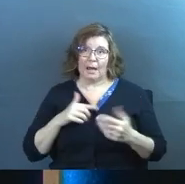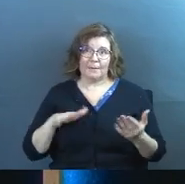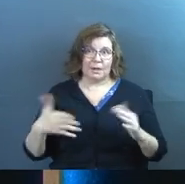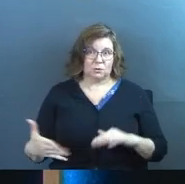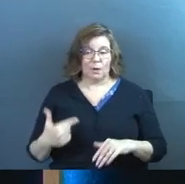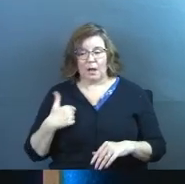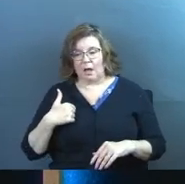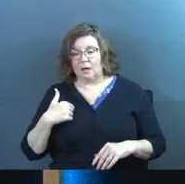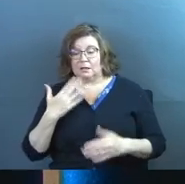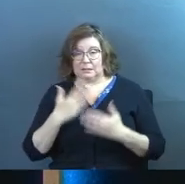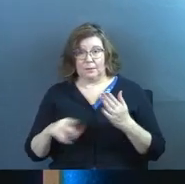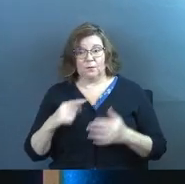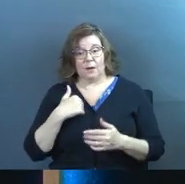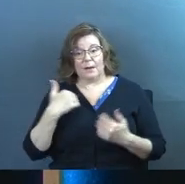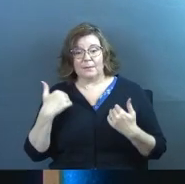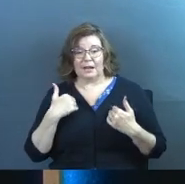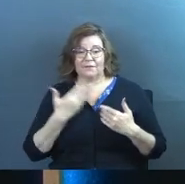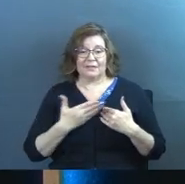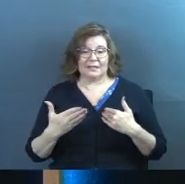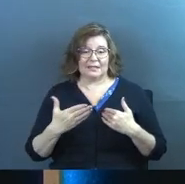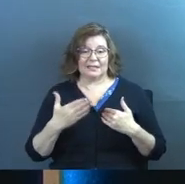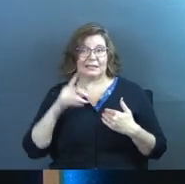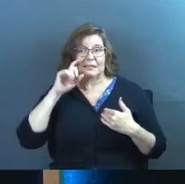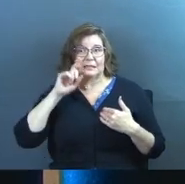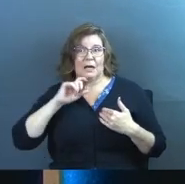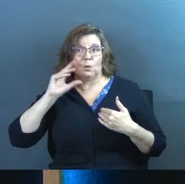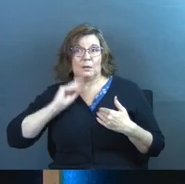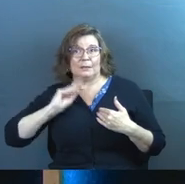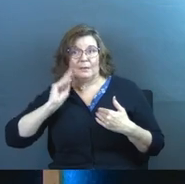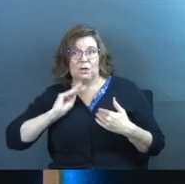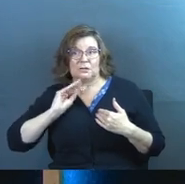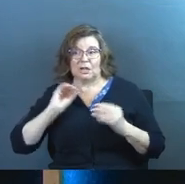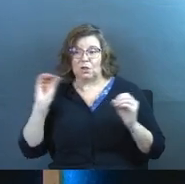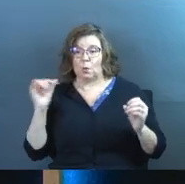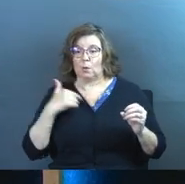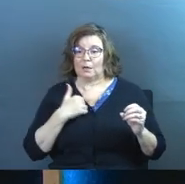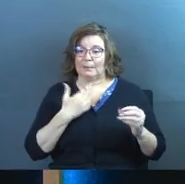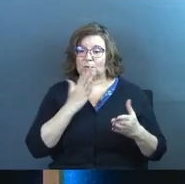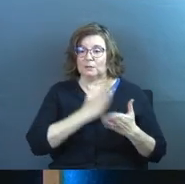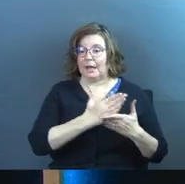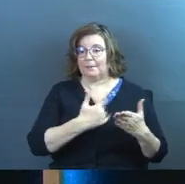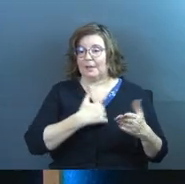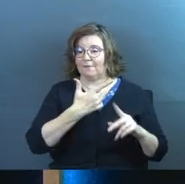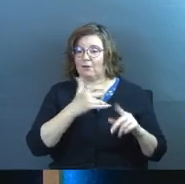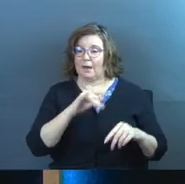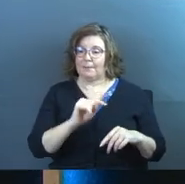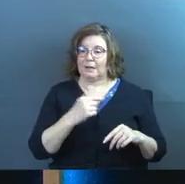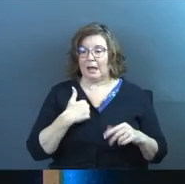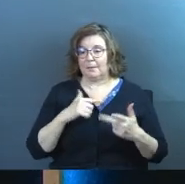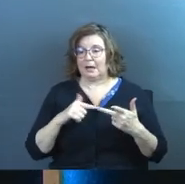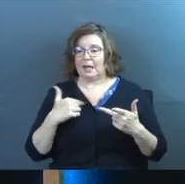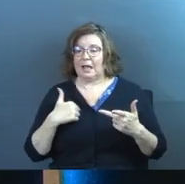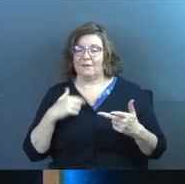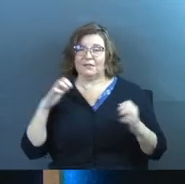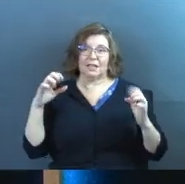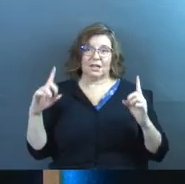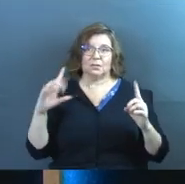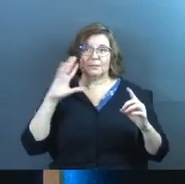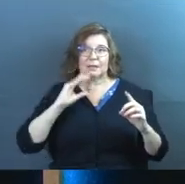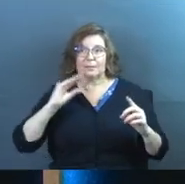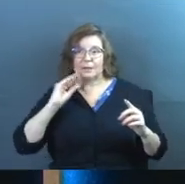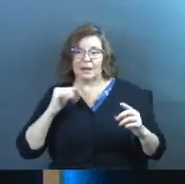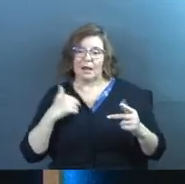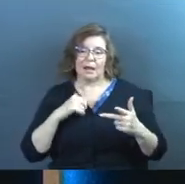away. I'm going to have these sexual experiences, and nobody's going to stop me from it. I'm going to have these